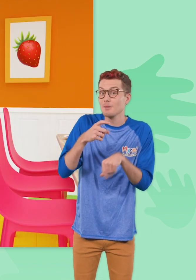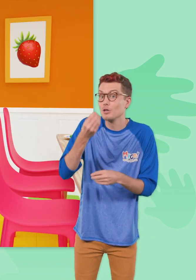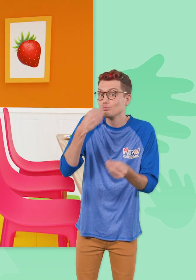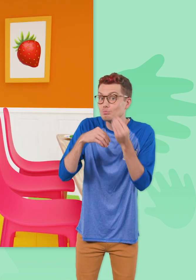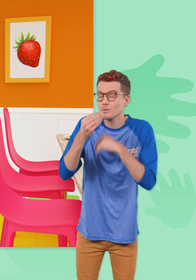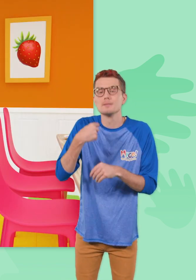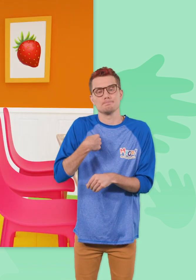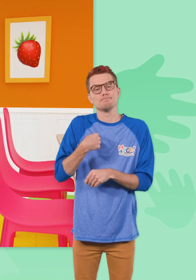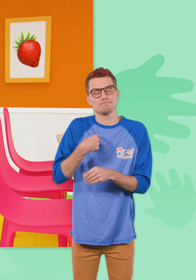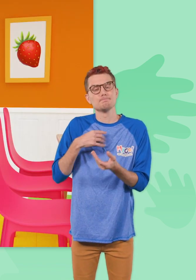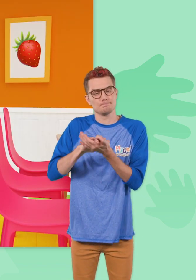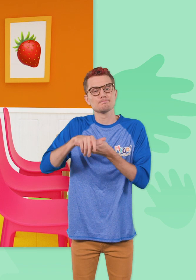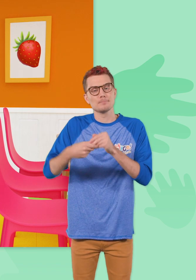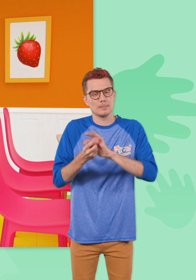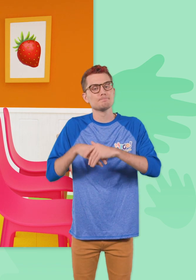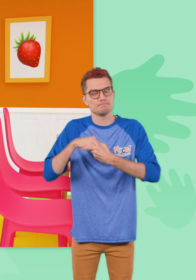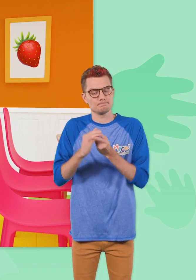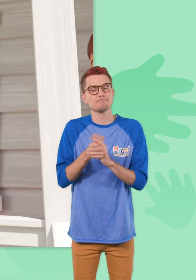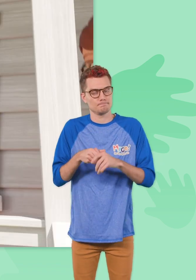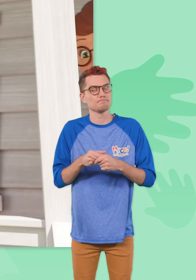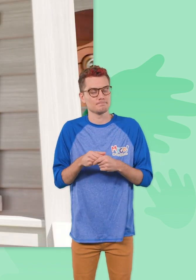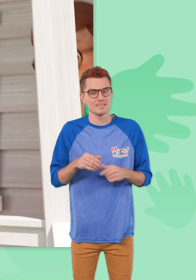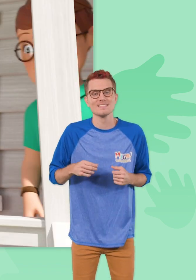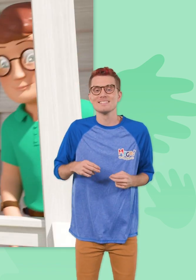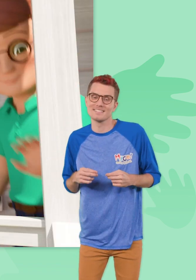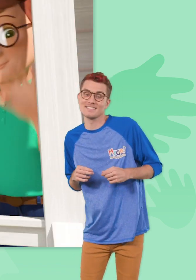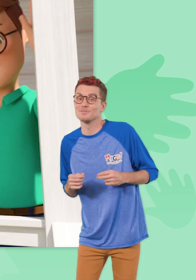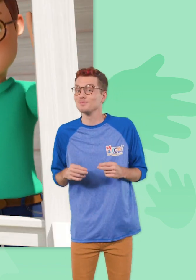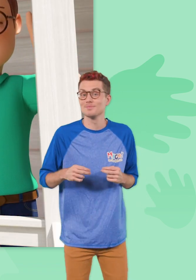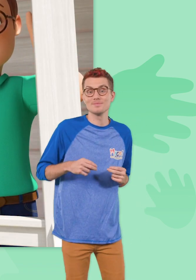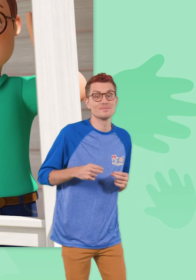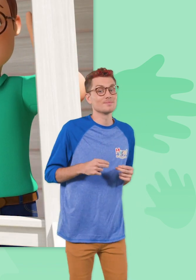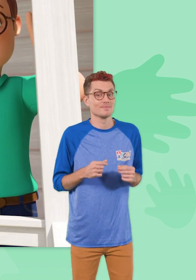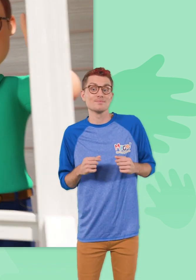When it's time to eat, I wash my hands.